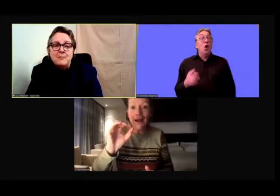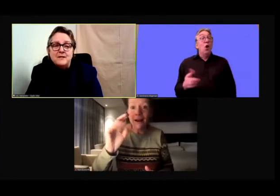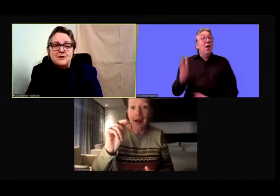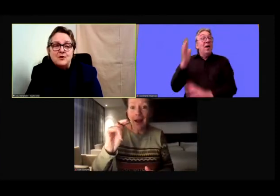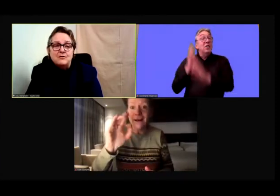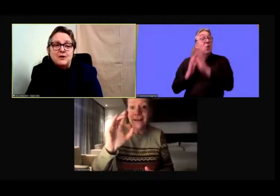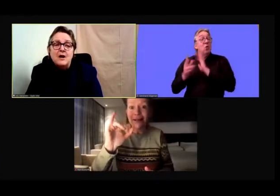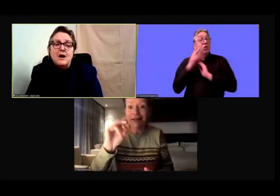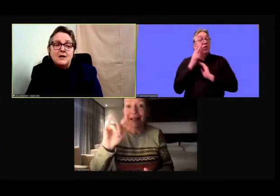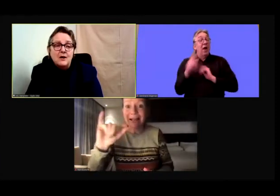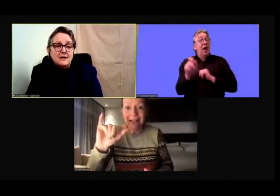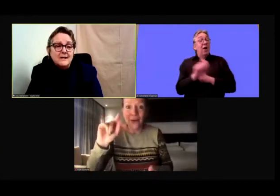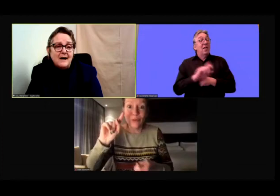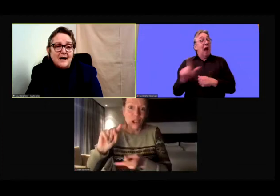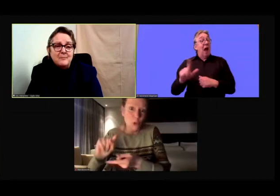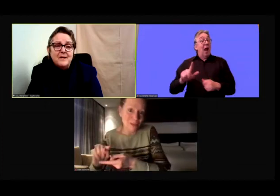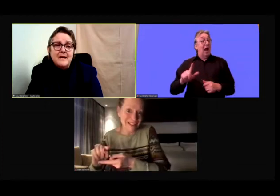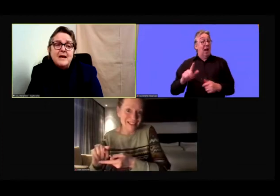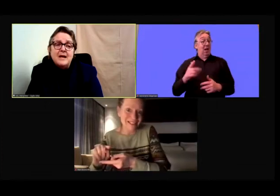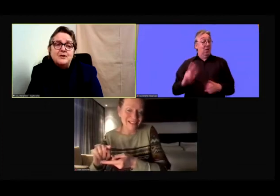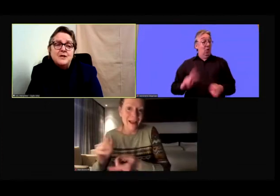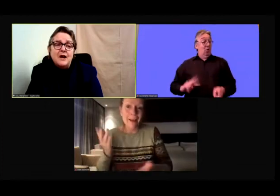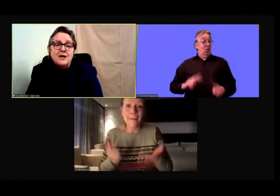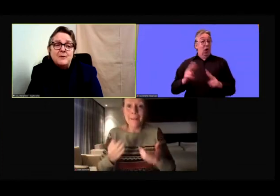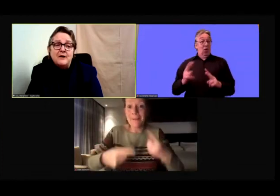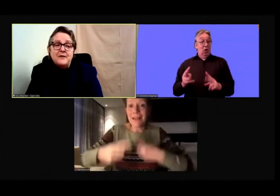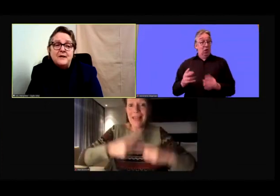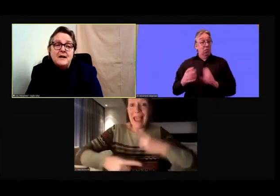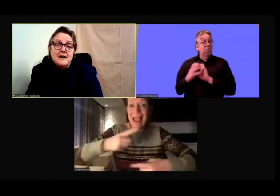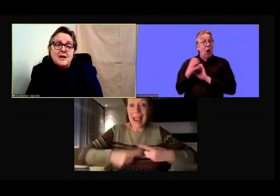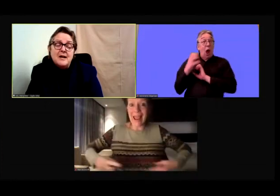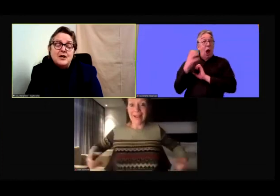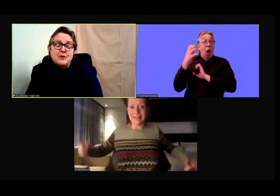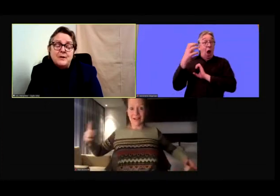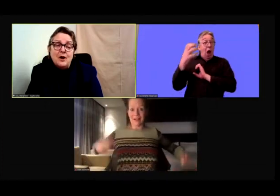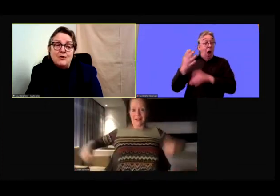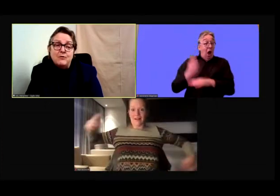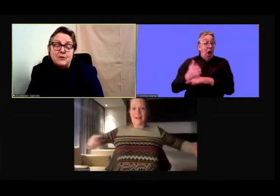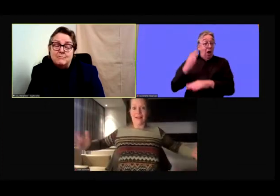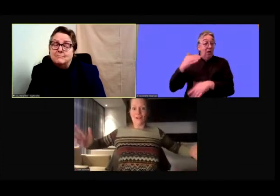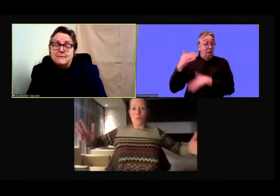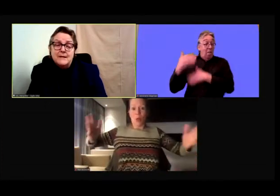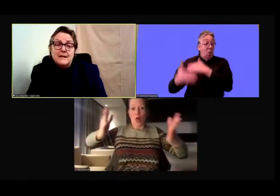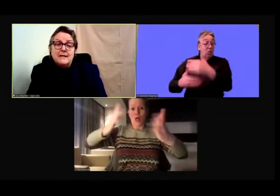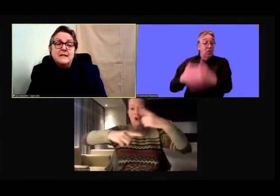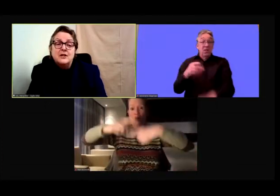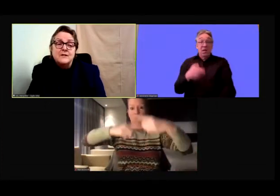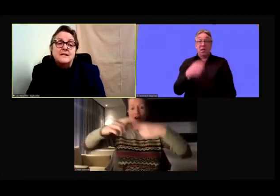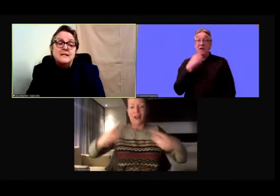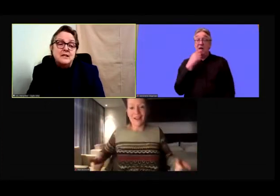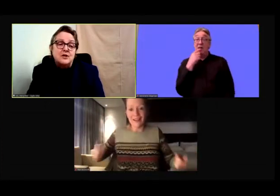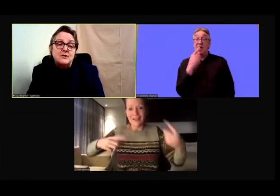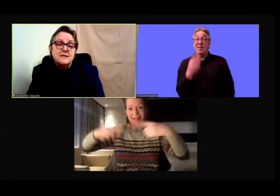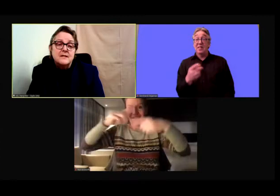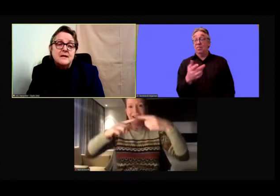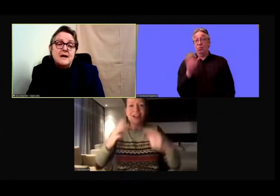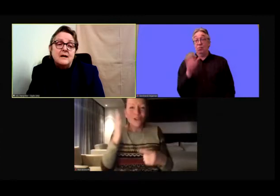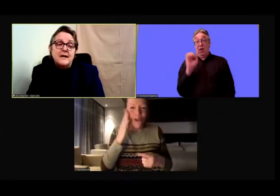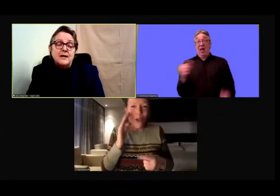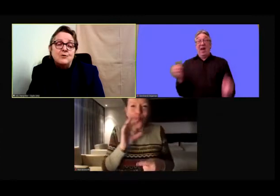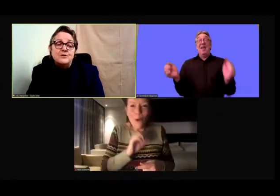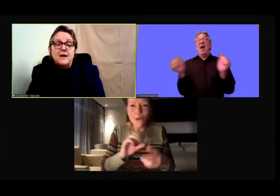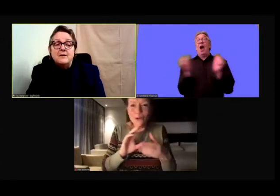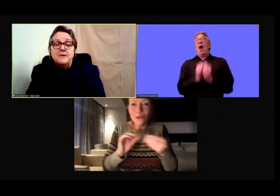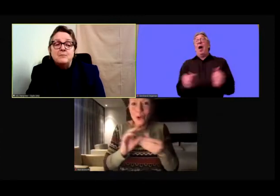of language happens over a long time. And you talk about it could be over years and